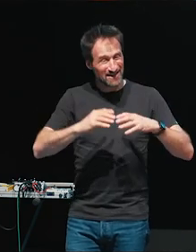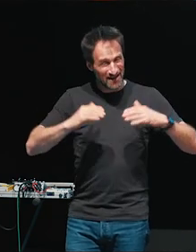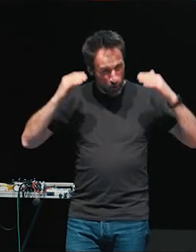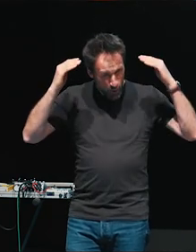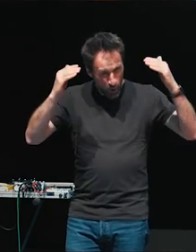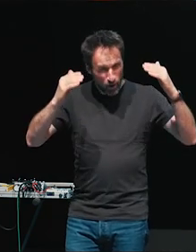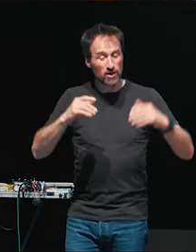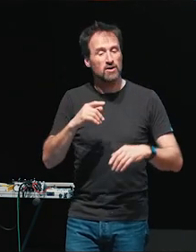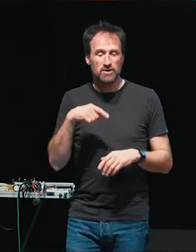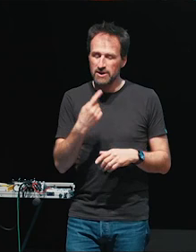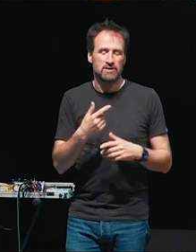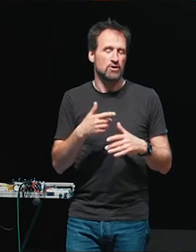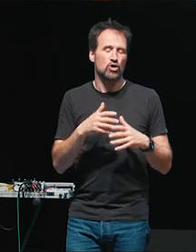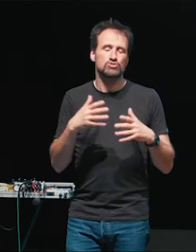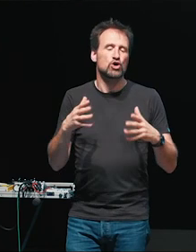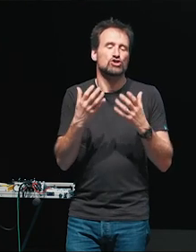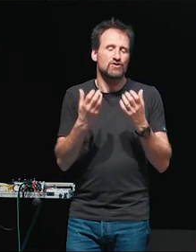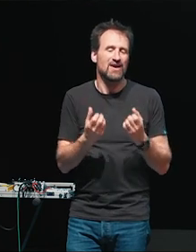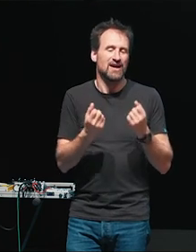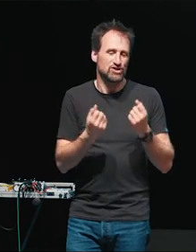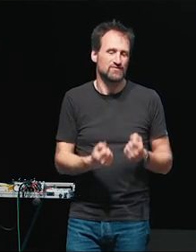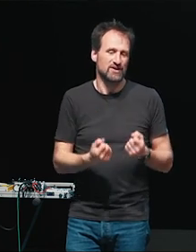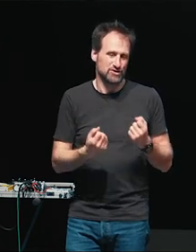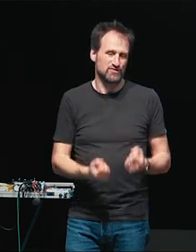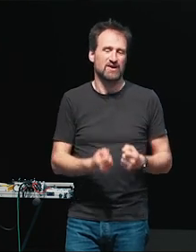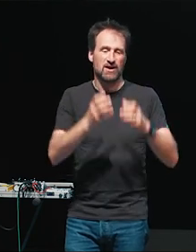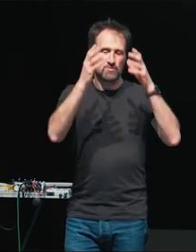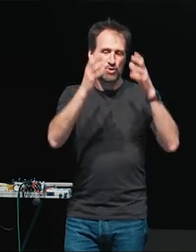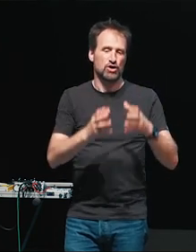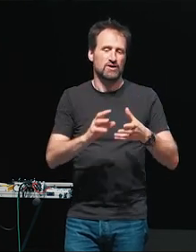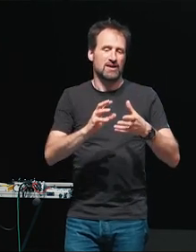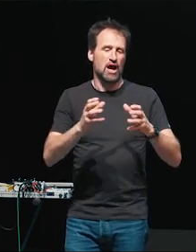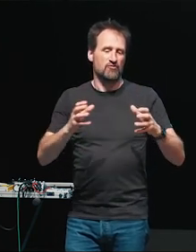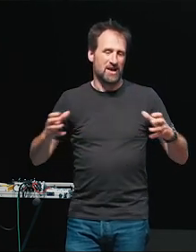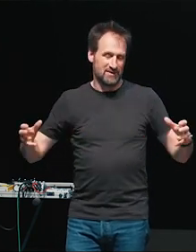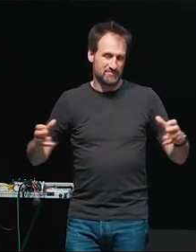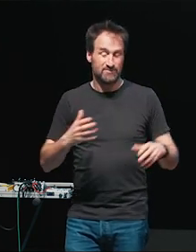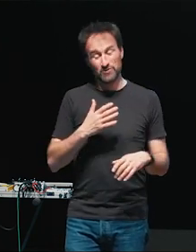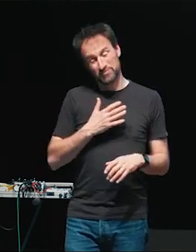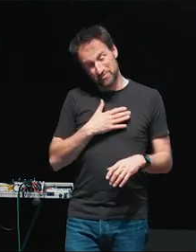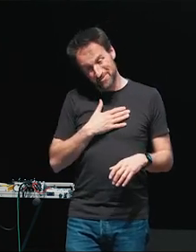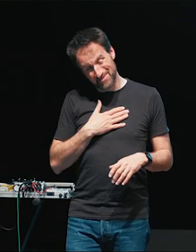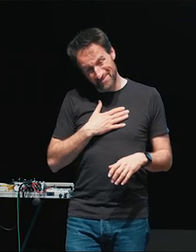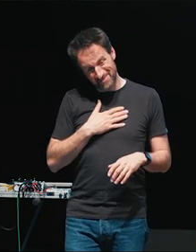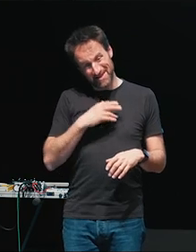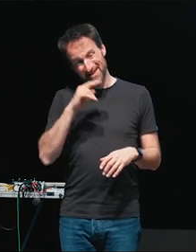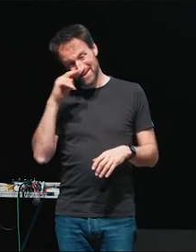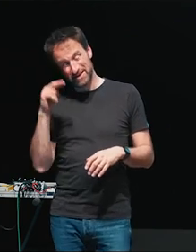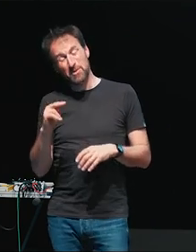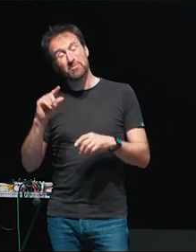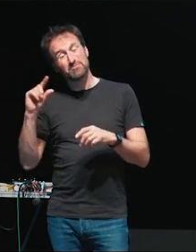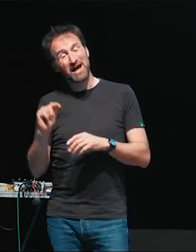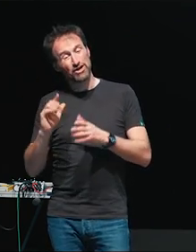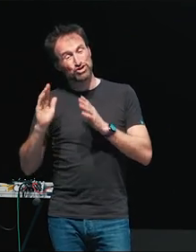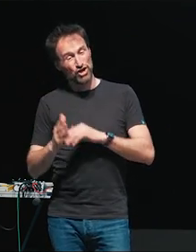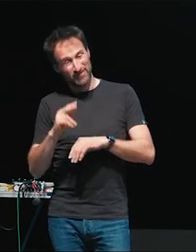it'll be difficult to break up your monolith, right? So from a microservice point of view, you get more control